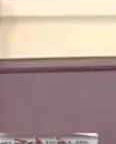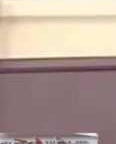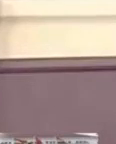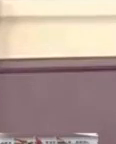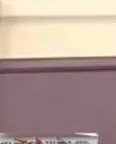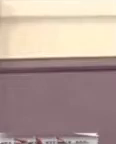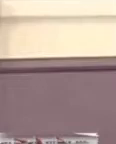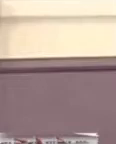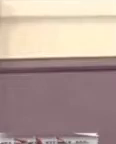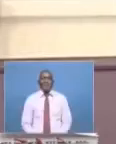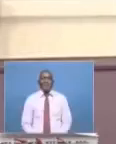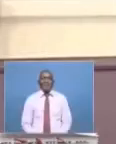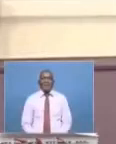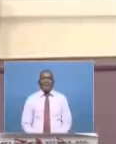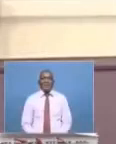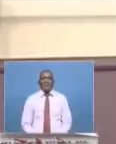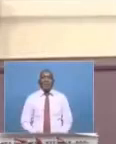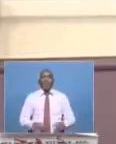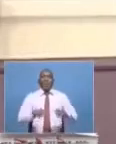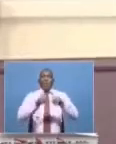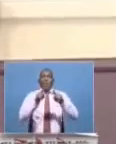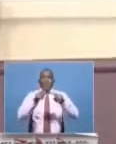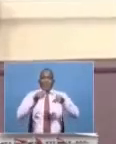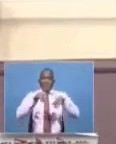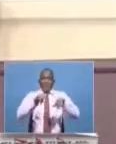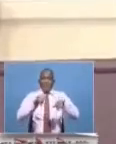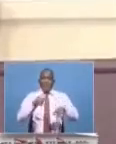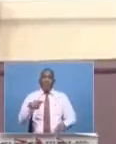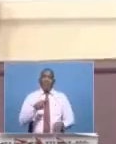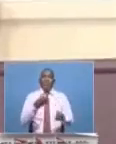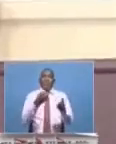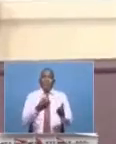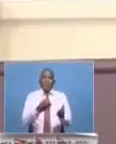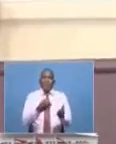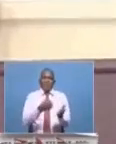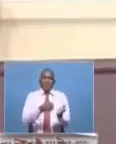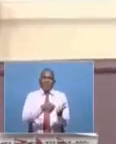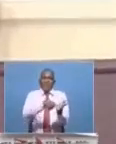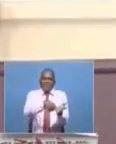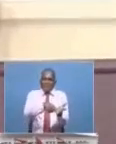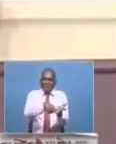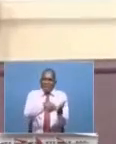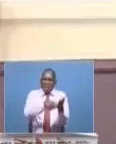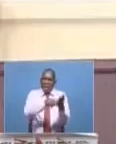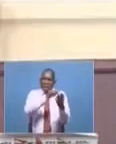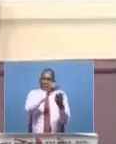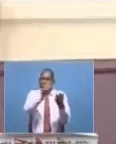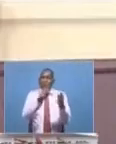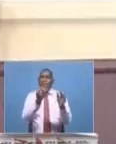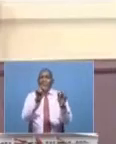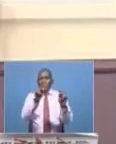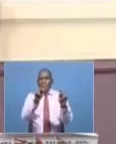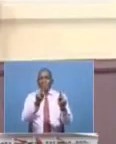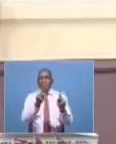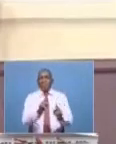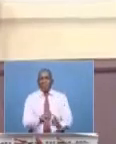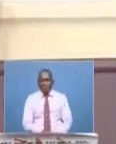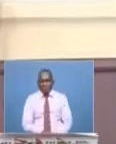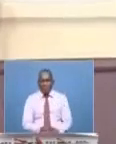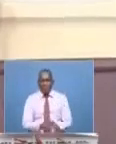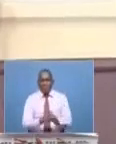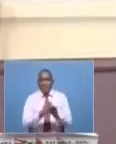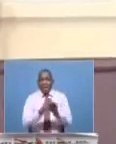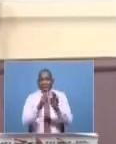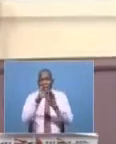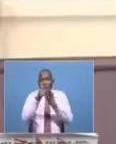But we would like to make a few other points. My lords, counsel has